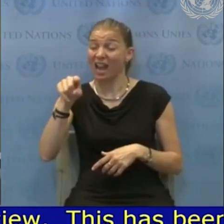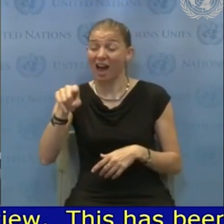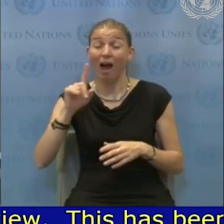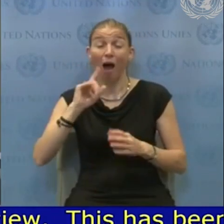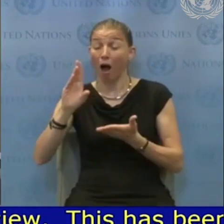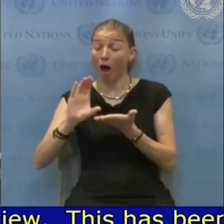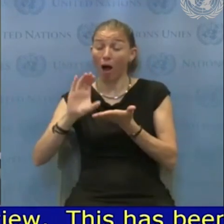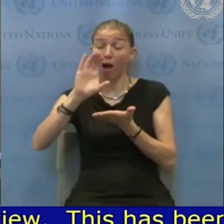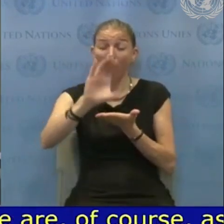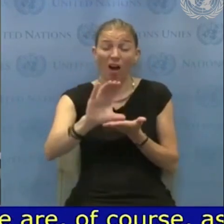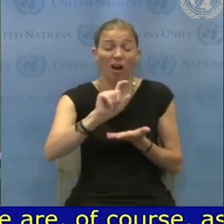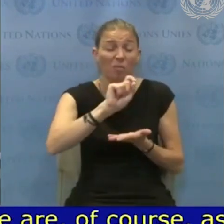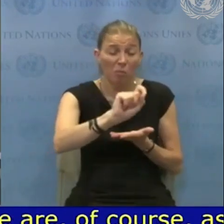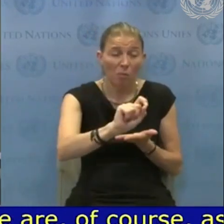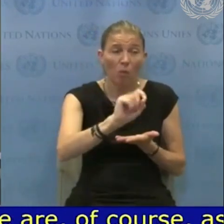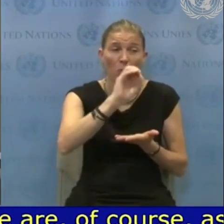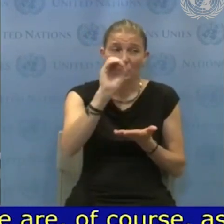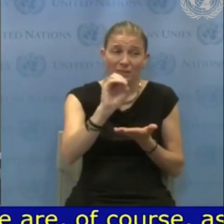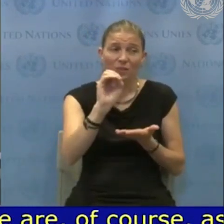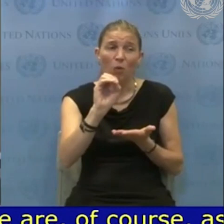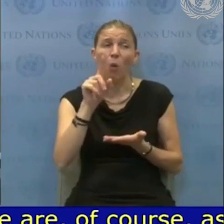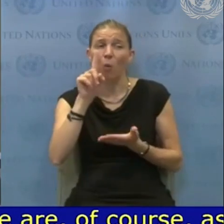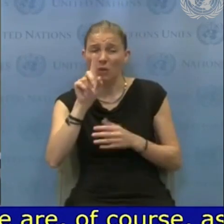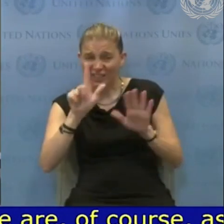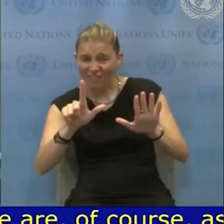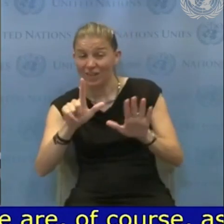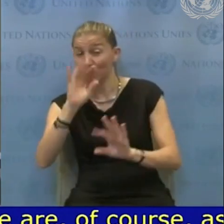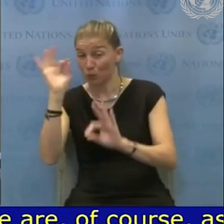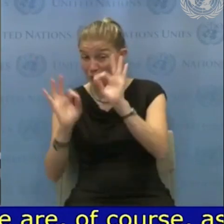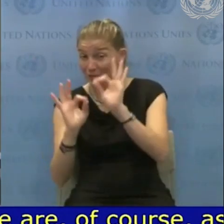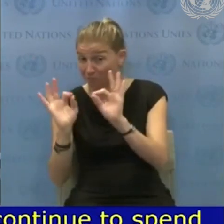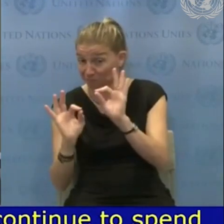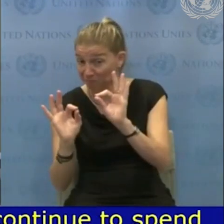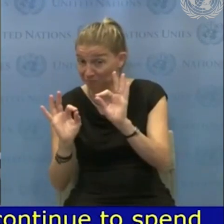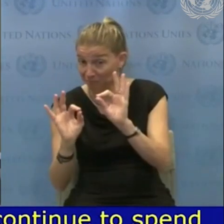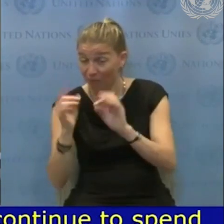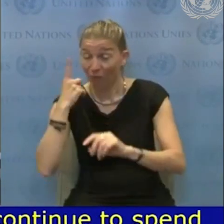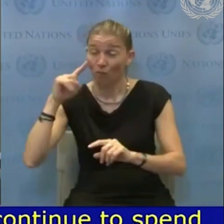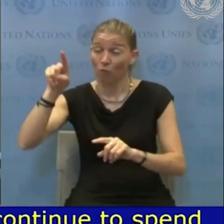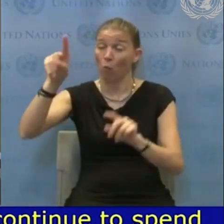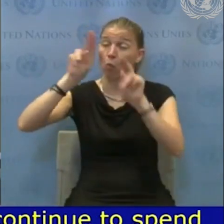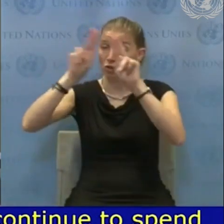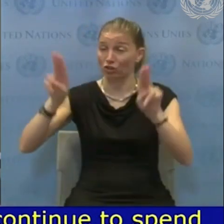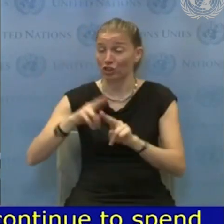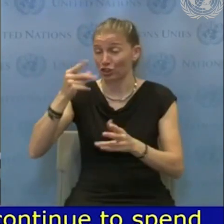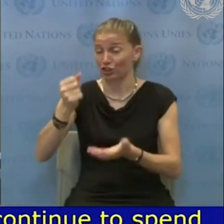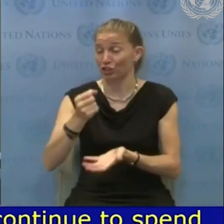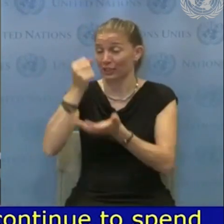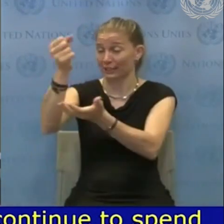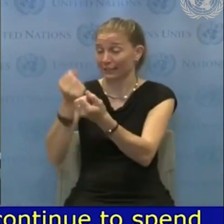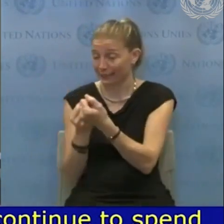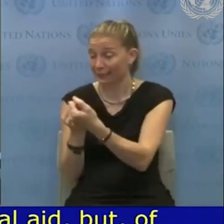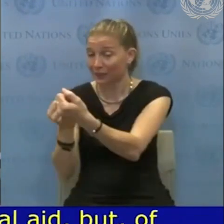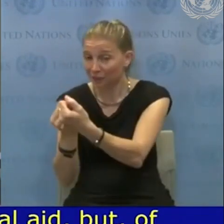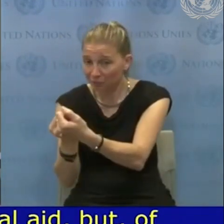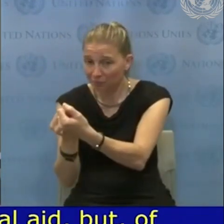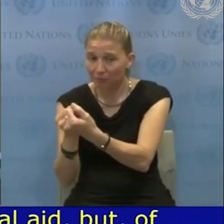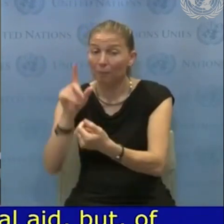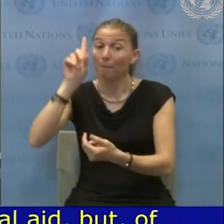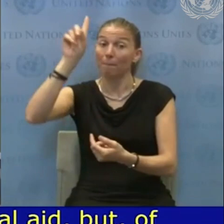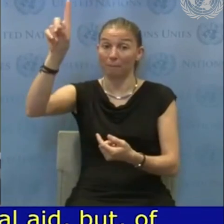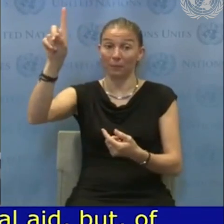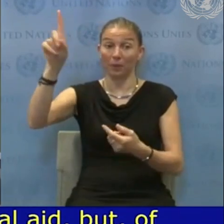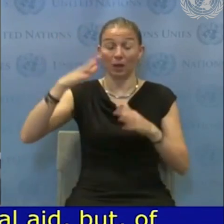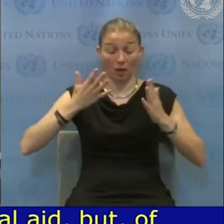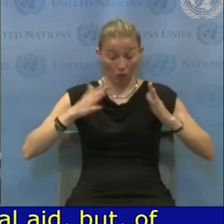the VNR process has brought the spotlight from what we do abroad to what we do at home. It's been a process of